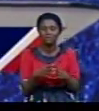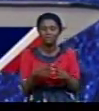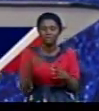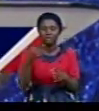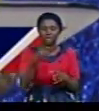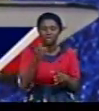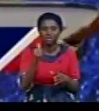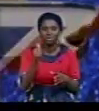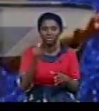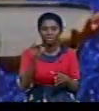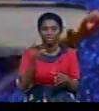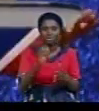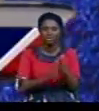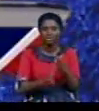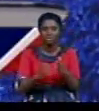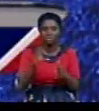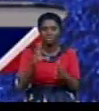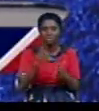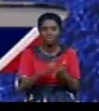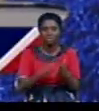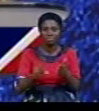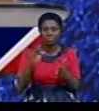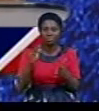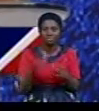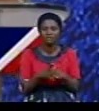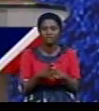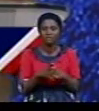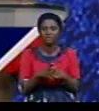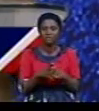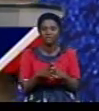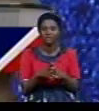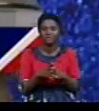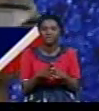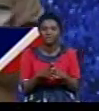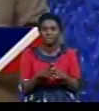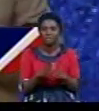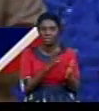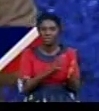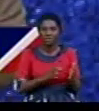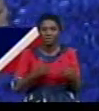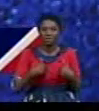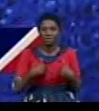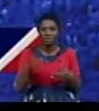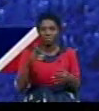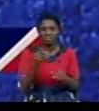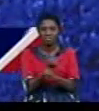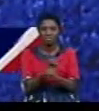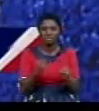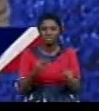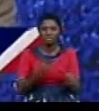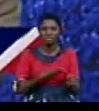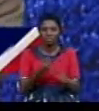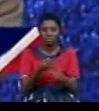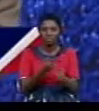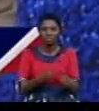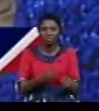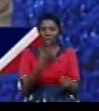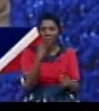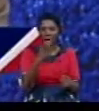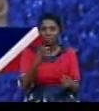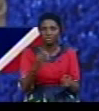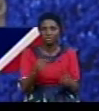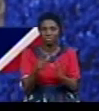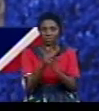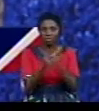from verse 13 Christ as redeemed us from the curse of the Lord